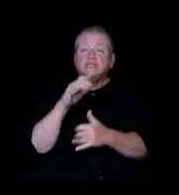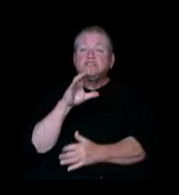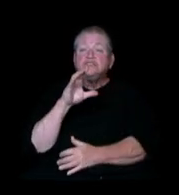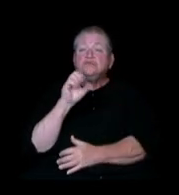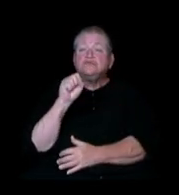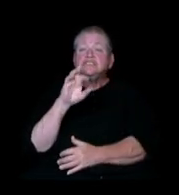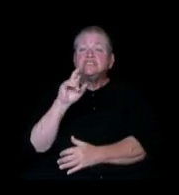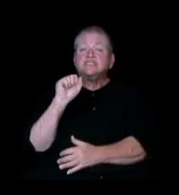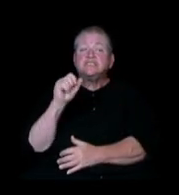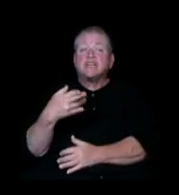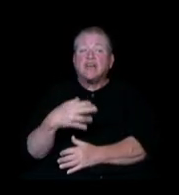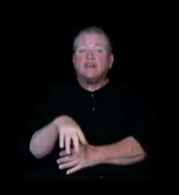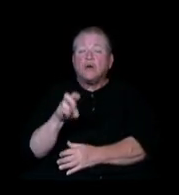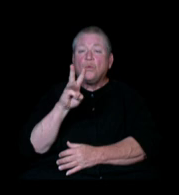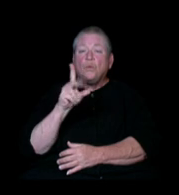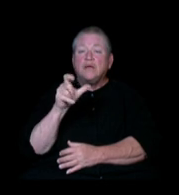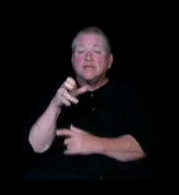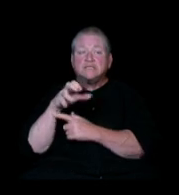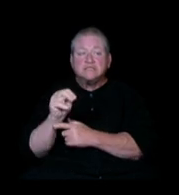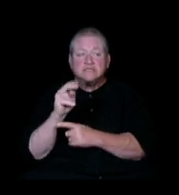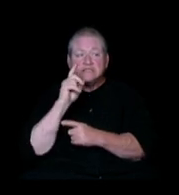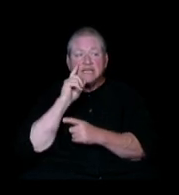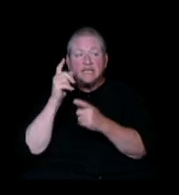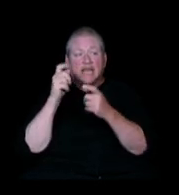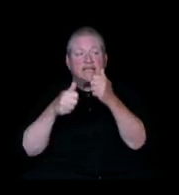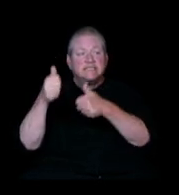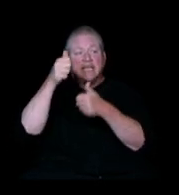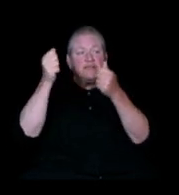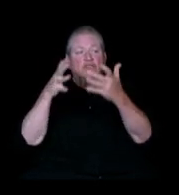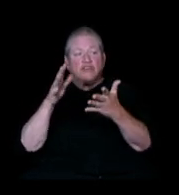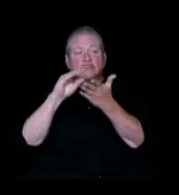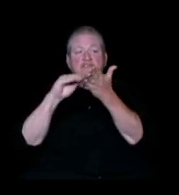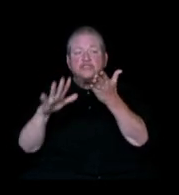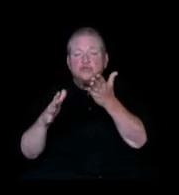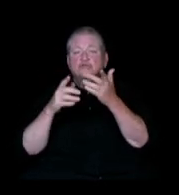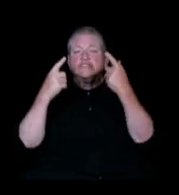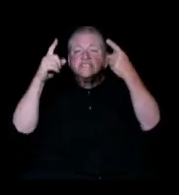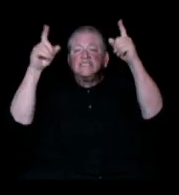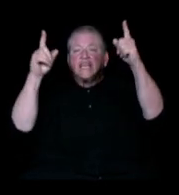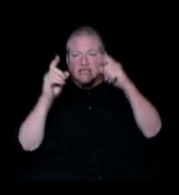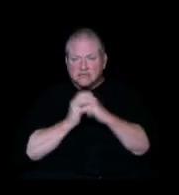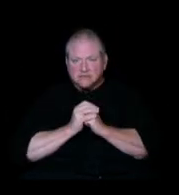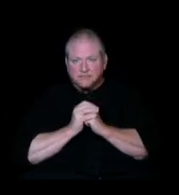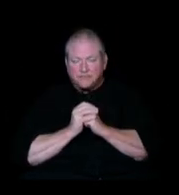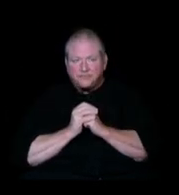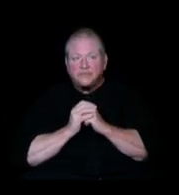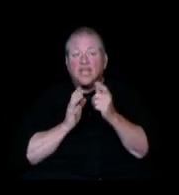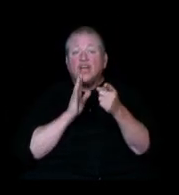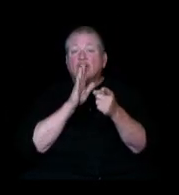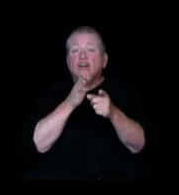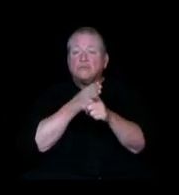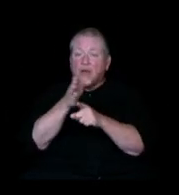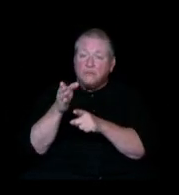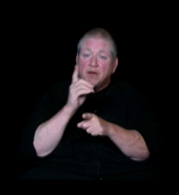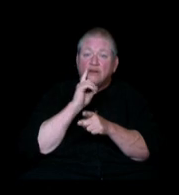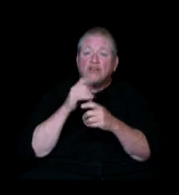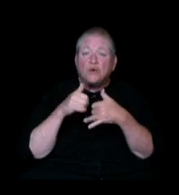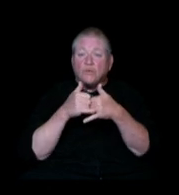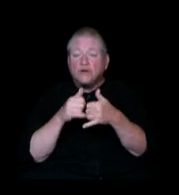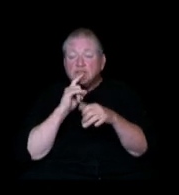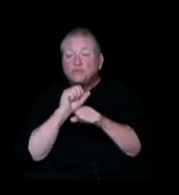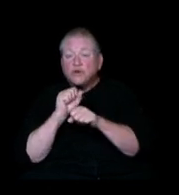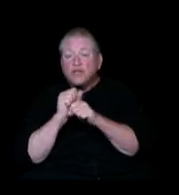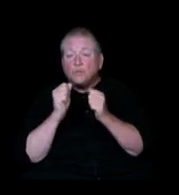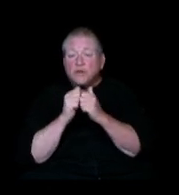this year goes to Sarah Wilson, Executive Director for Student Success Initiatives. Sarah's primary work is focused on working with